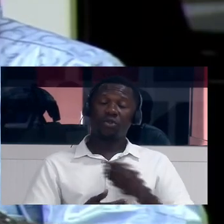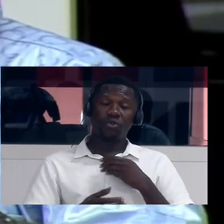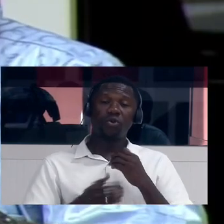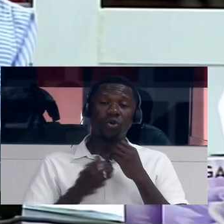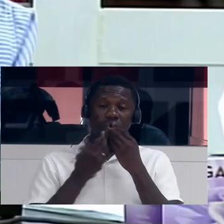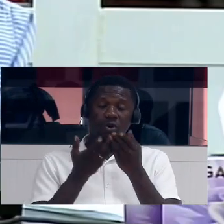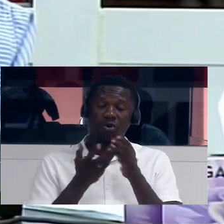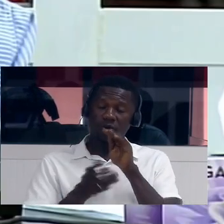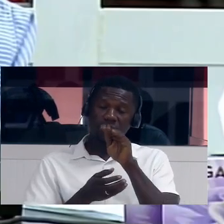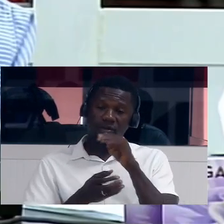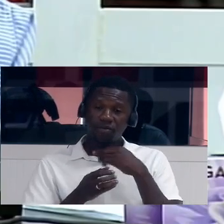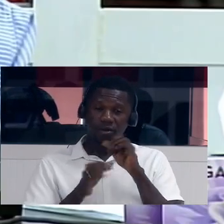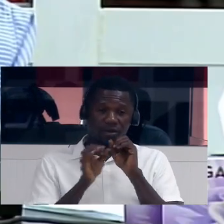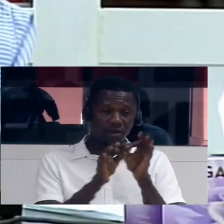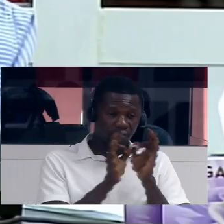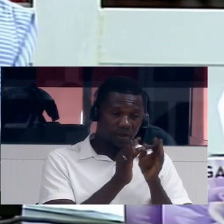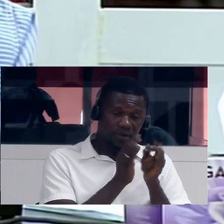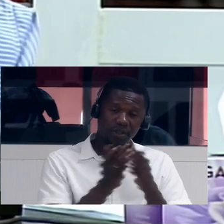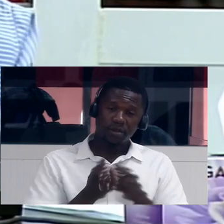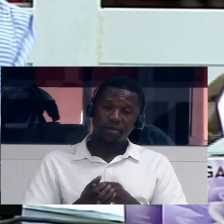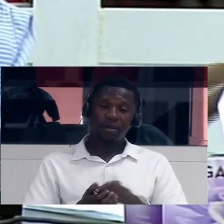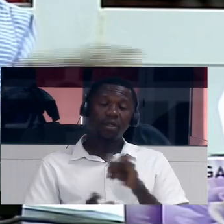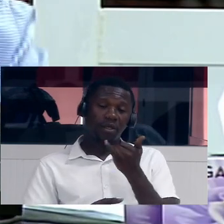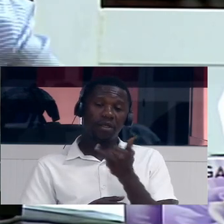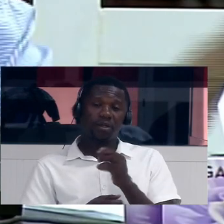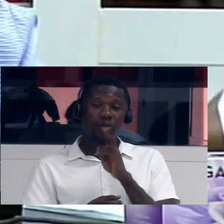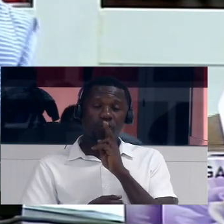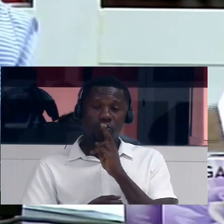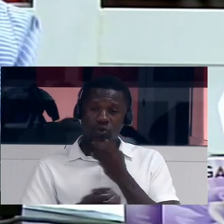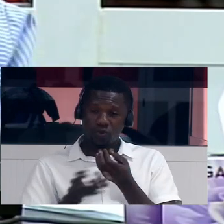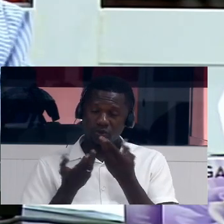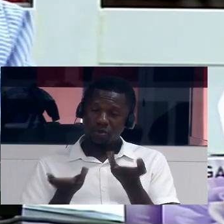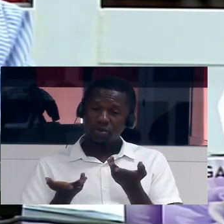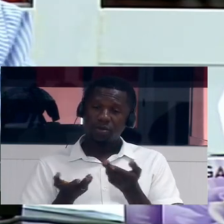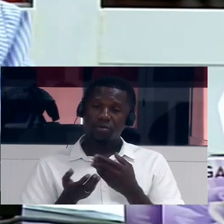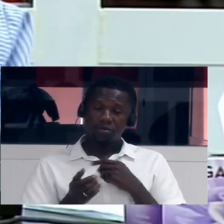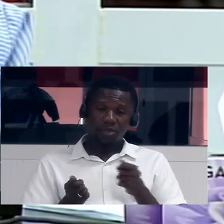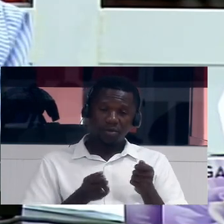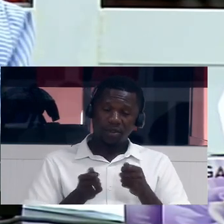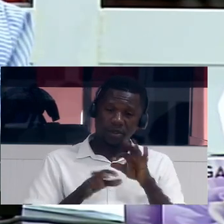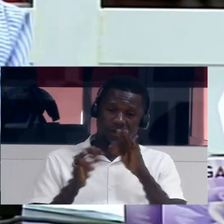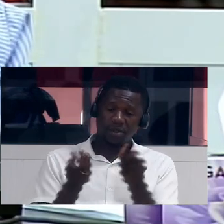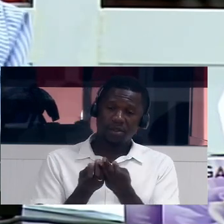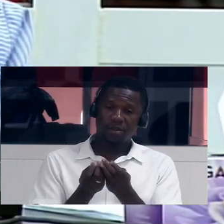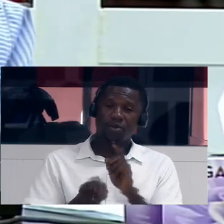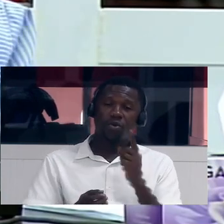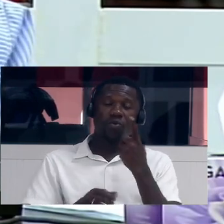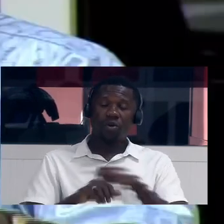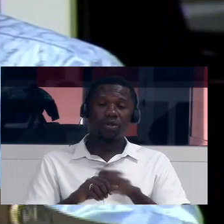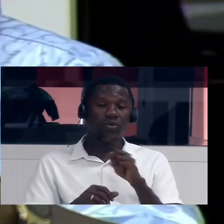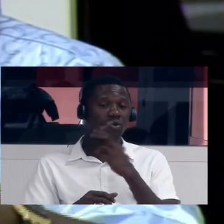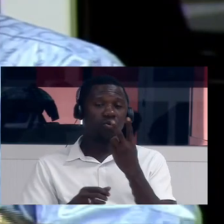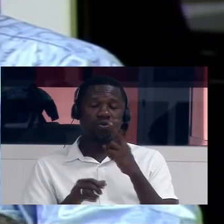course. Tell us who you called. Oh, my, as I told you, my management team. That's, it's not once, it's not twice. Did